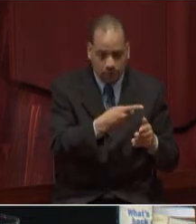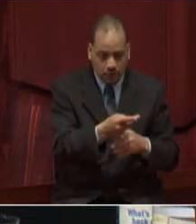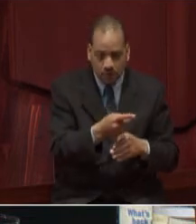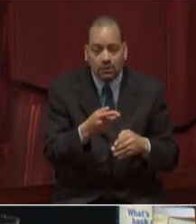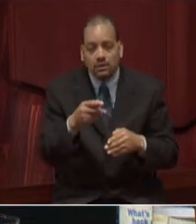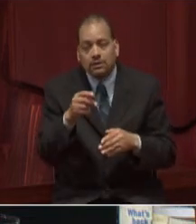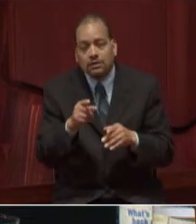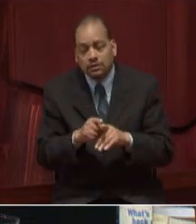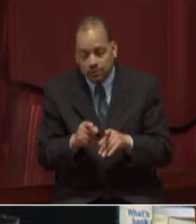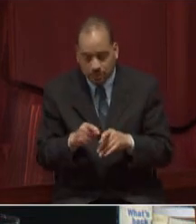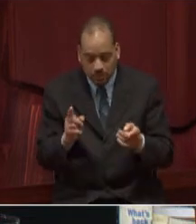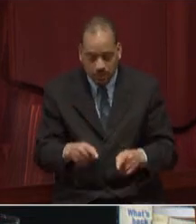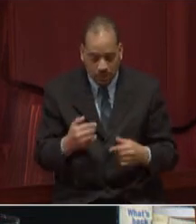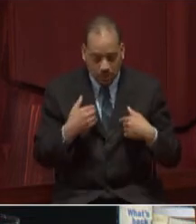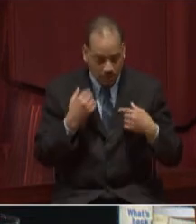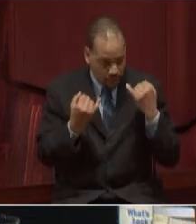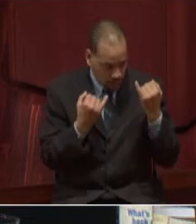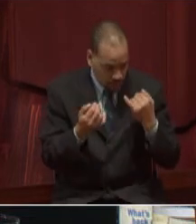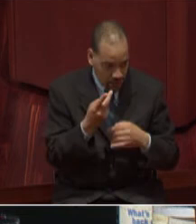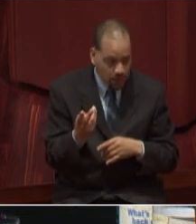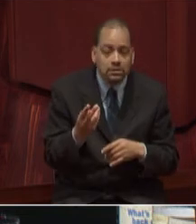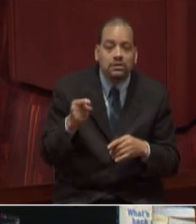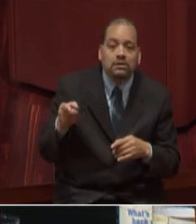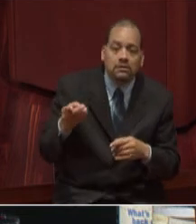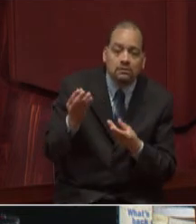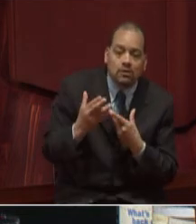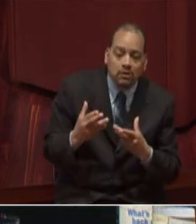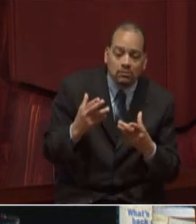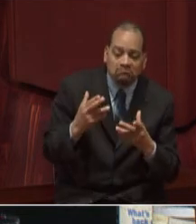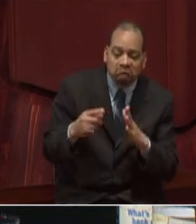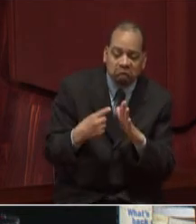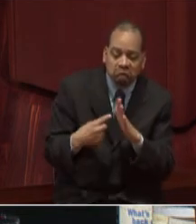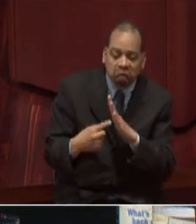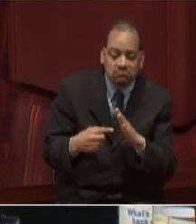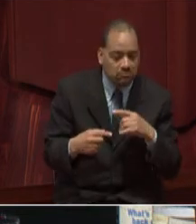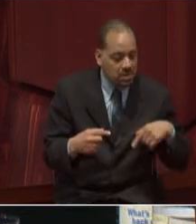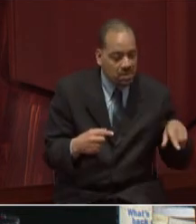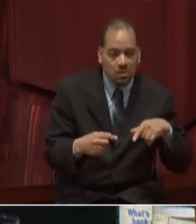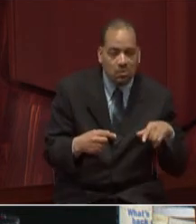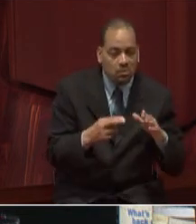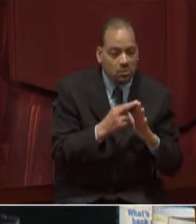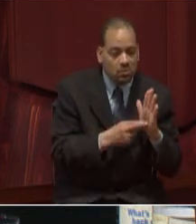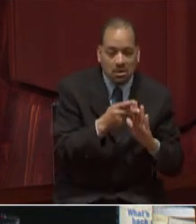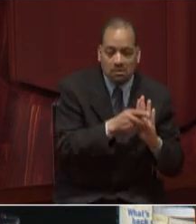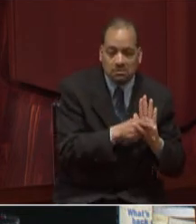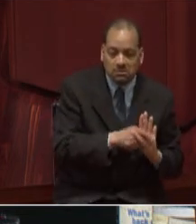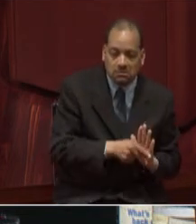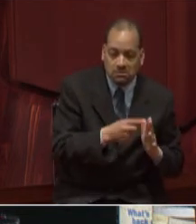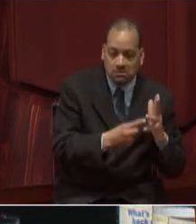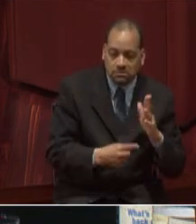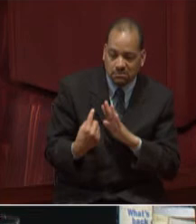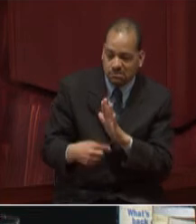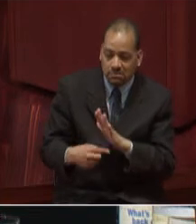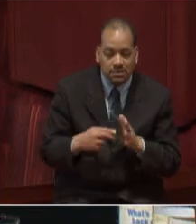own, criticizing some of our policies. And frankly, that's why Henry was sufficiently, I guess, impressed with the